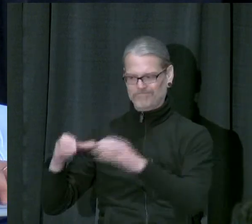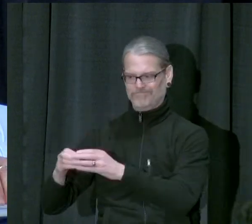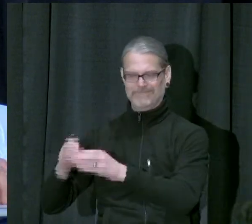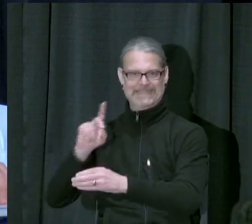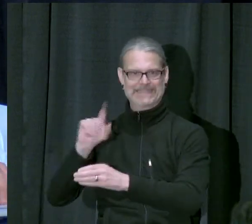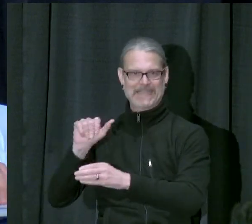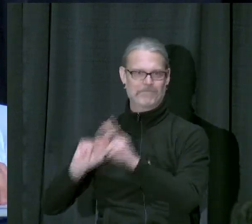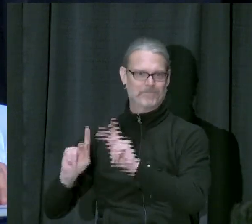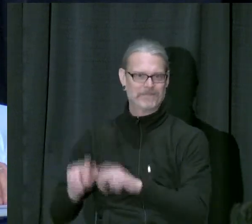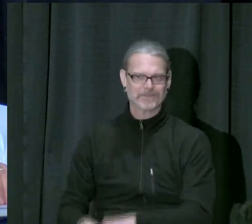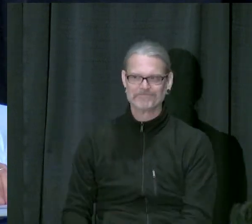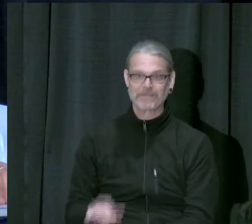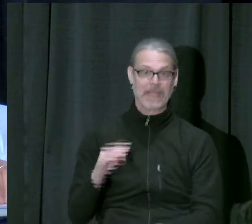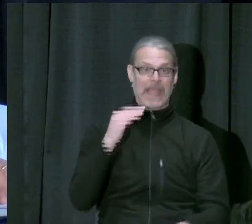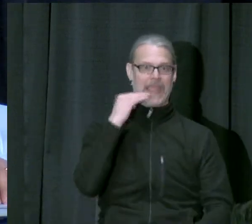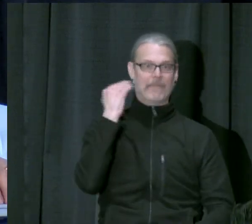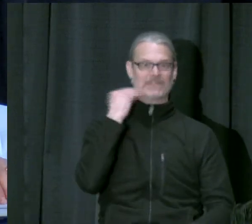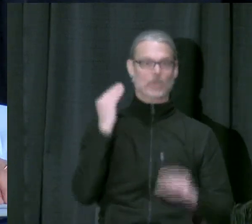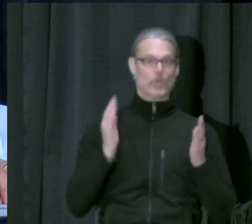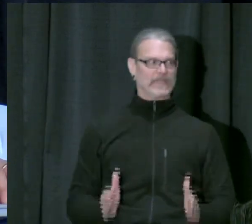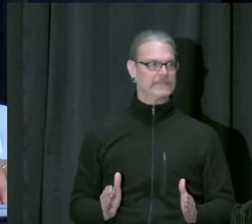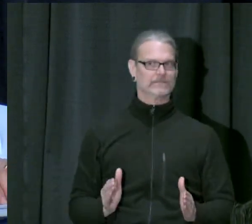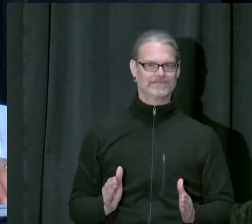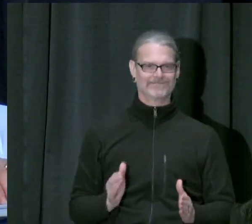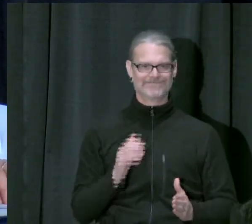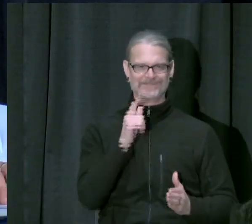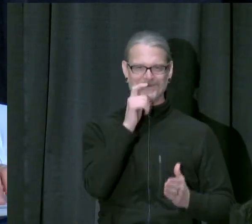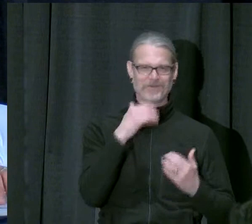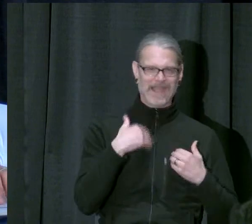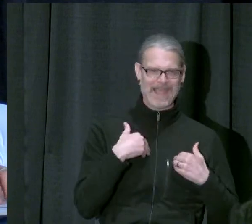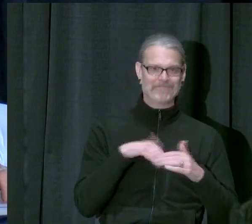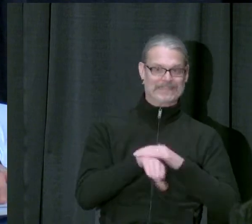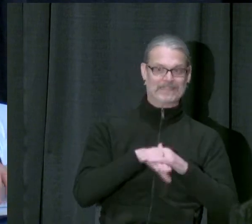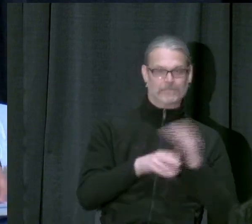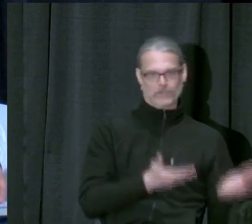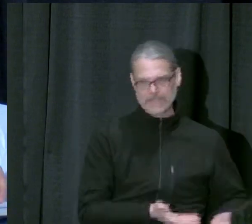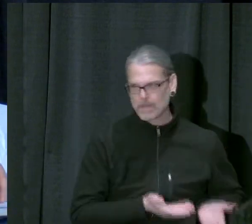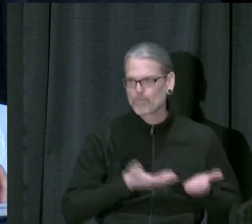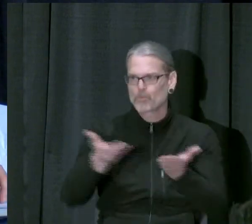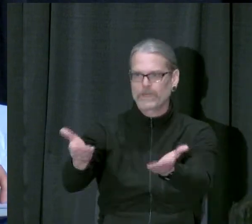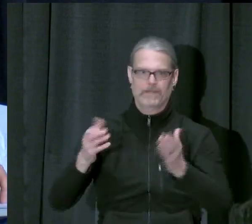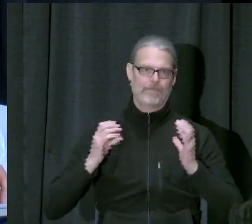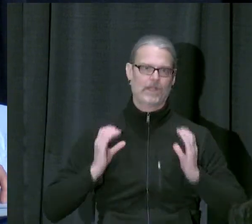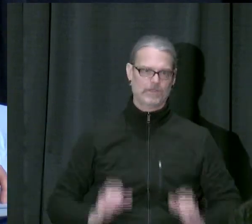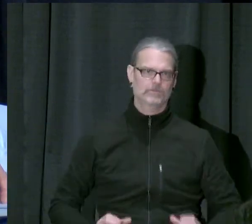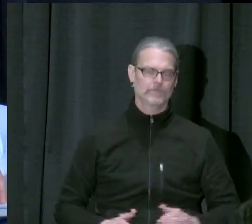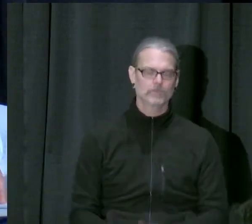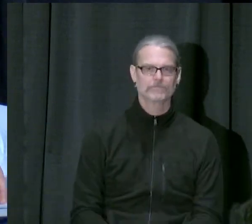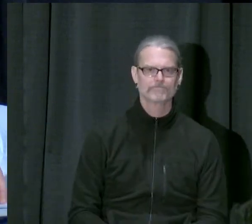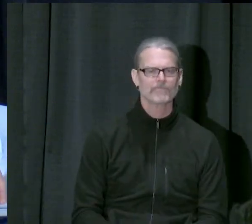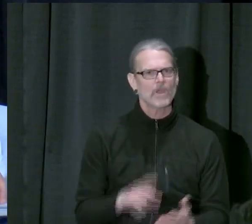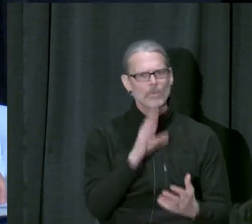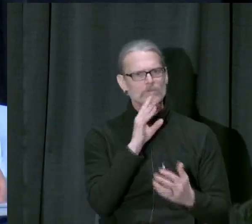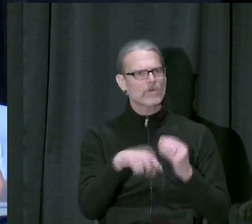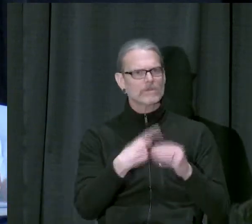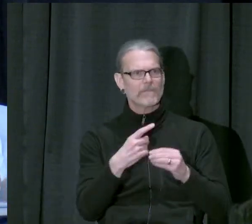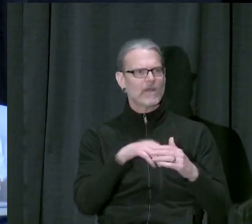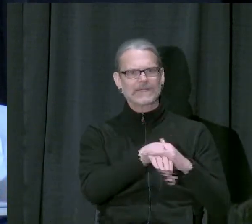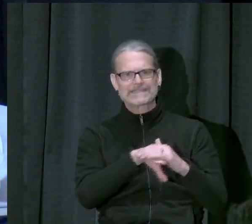as Amazonians who are bringing accessibility to our customers. We talk about